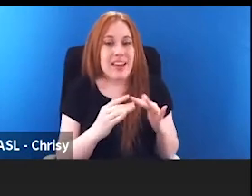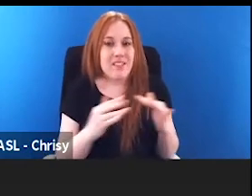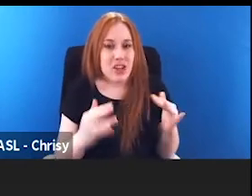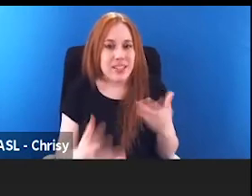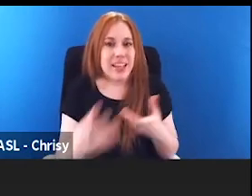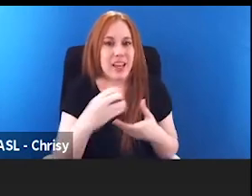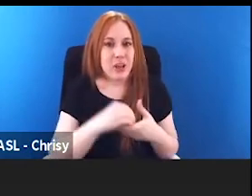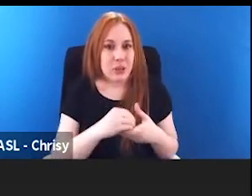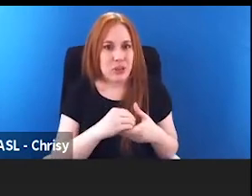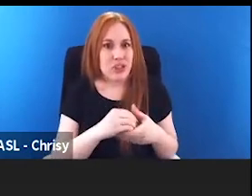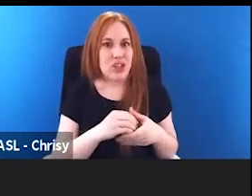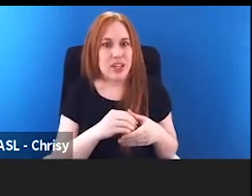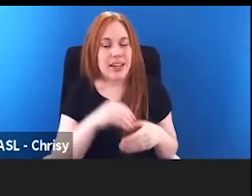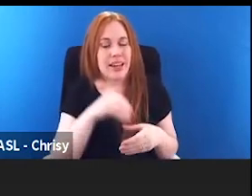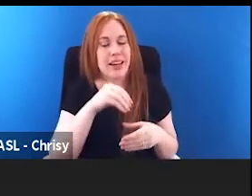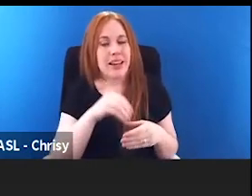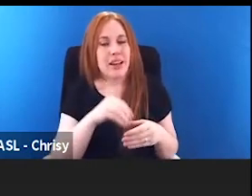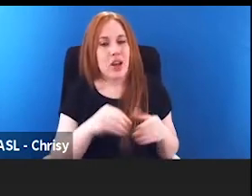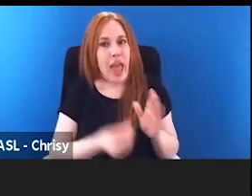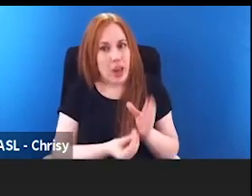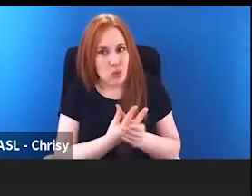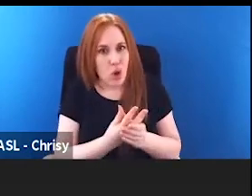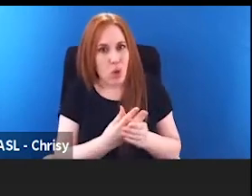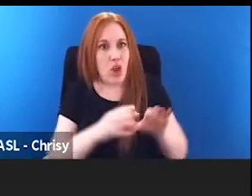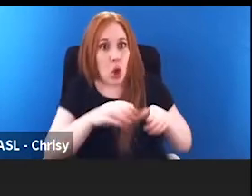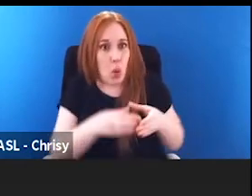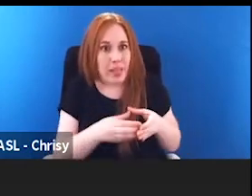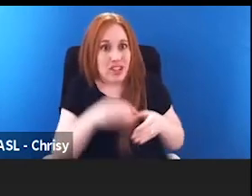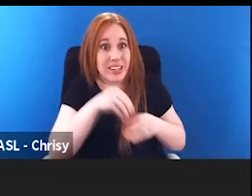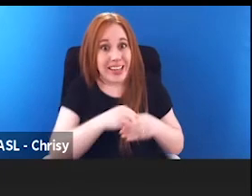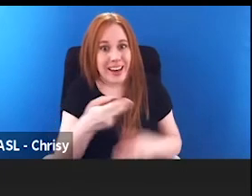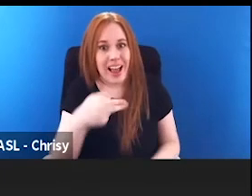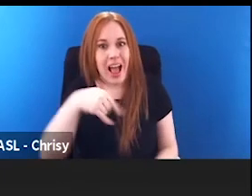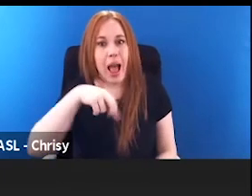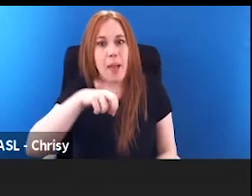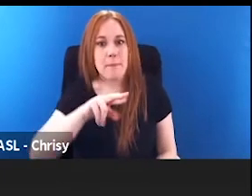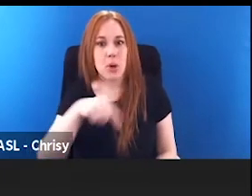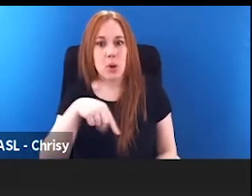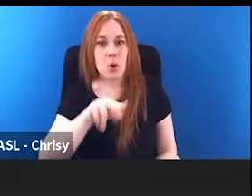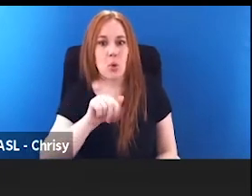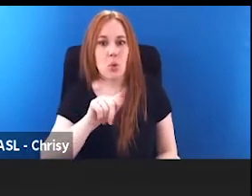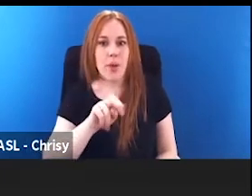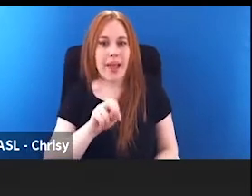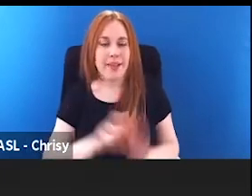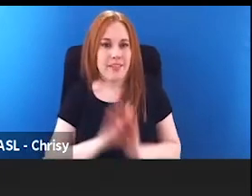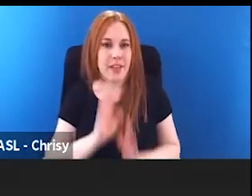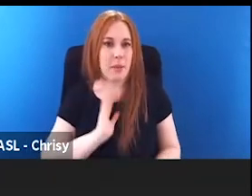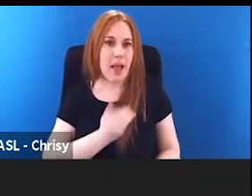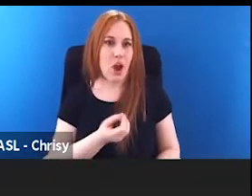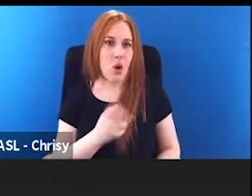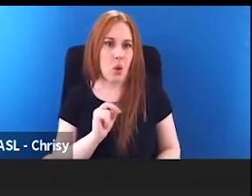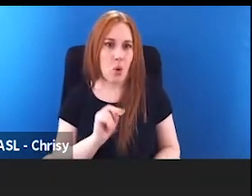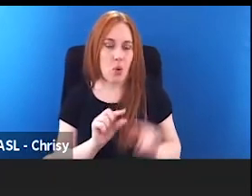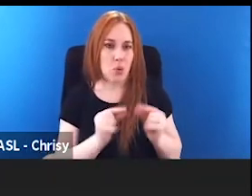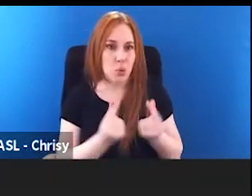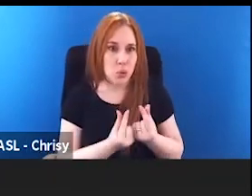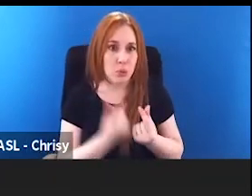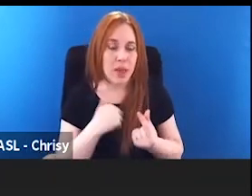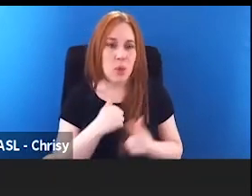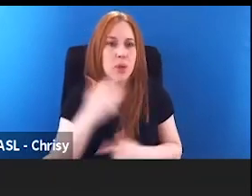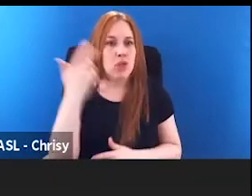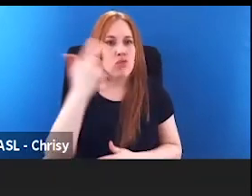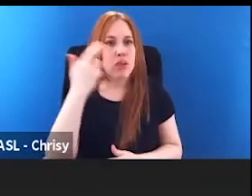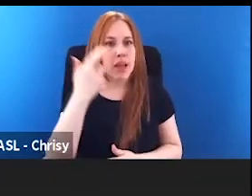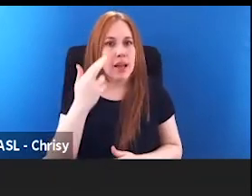Growth Coalition. And so we created our own group. And what we realized was, as